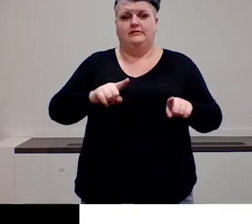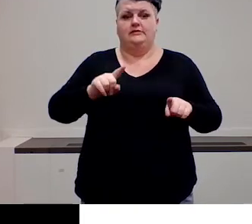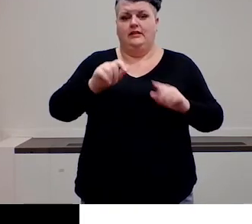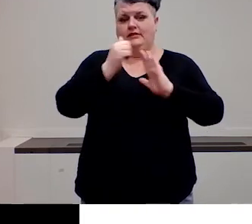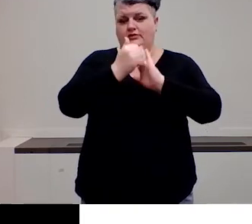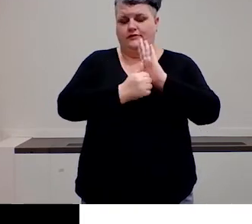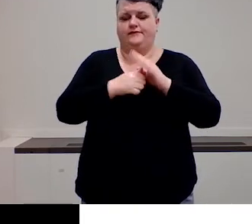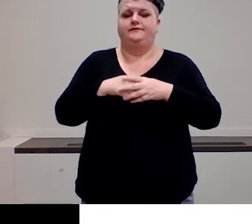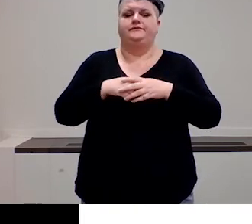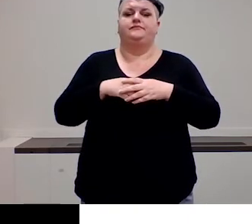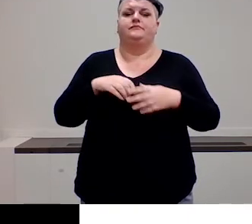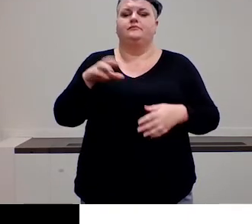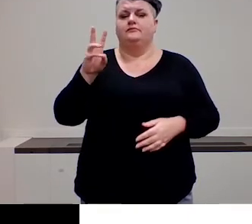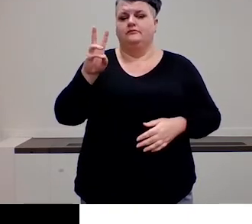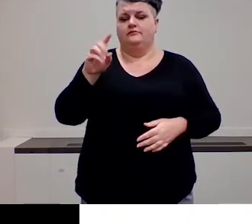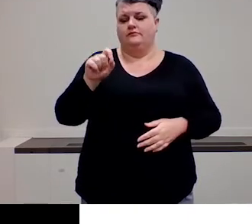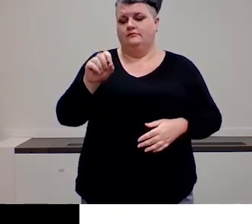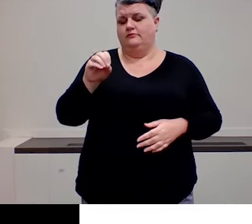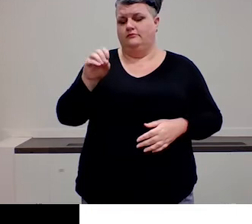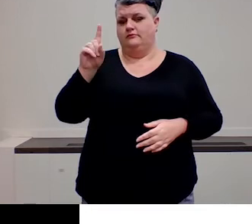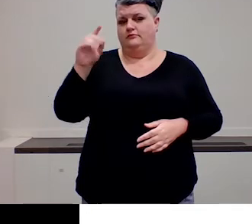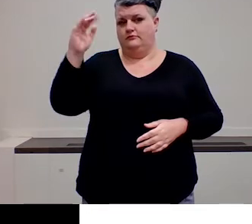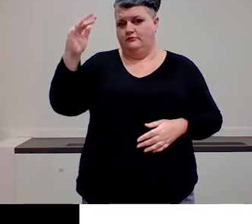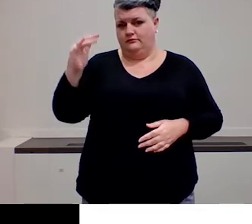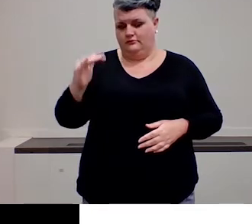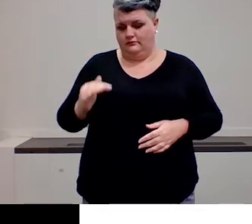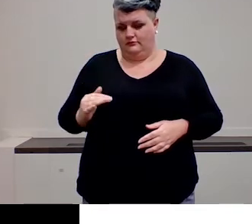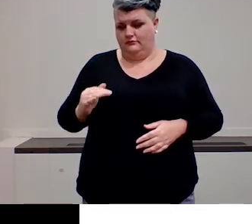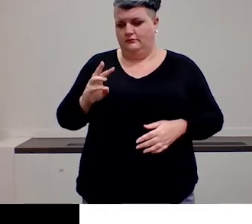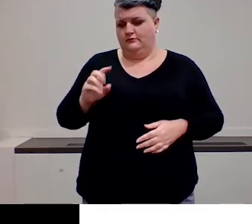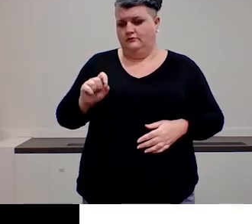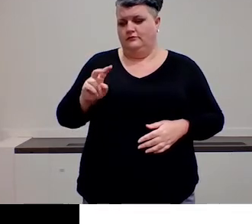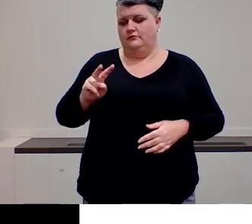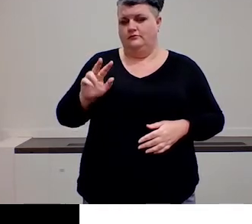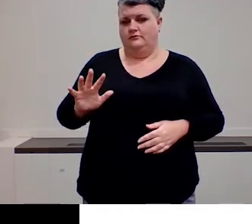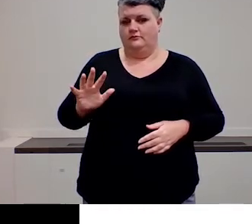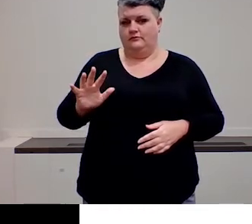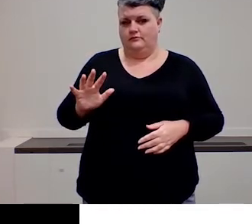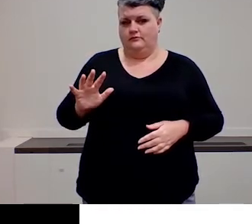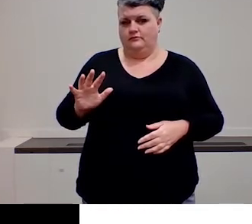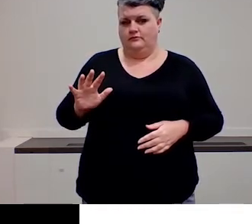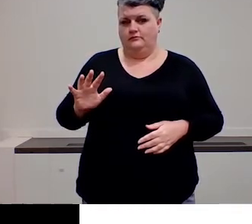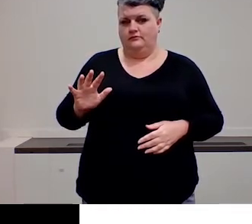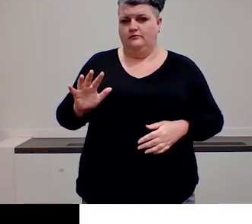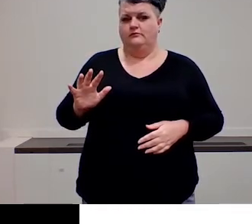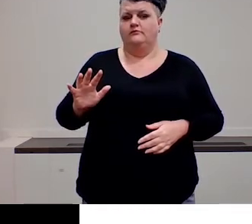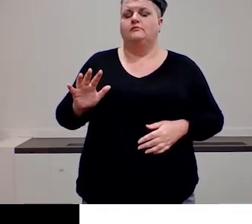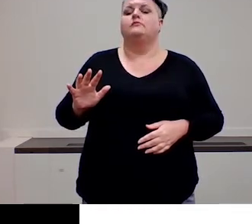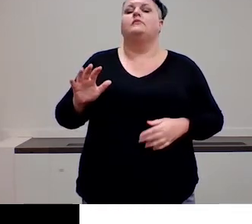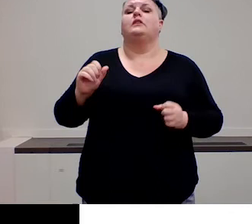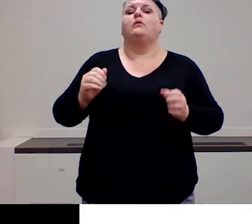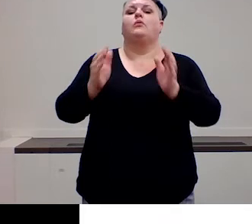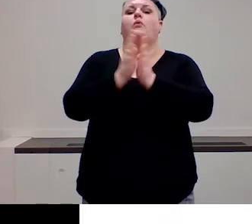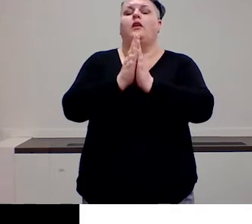agenda. Agenda items 6.01 through 6.25 are the consent agenda items, and board members may request to pull